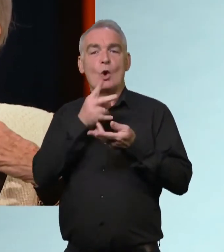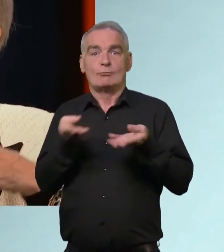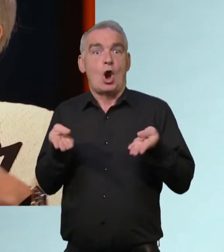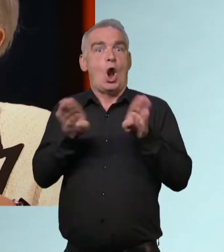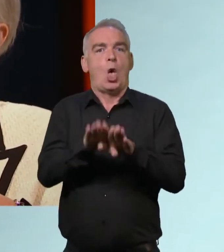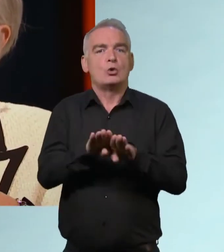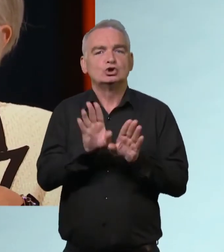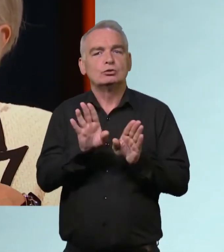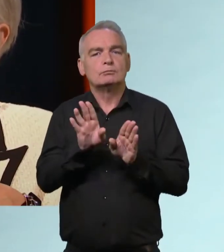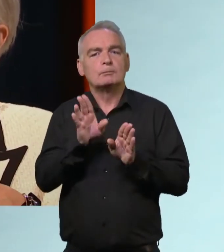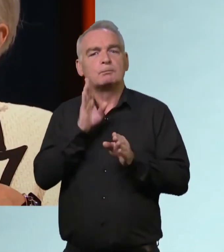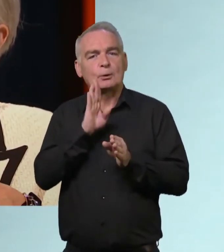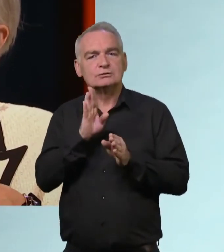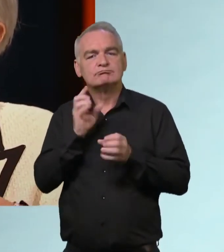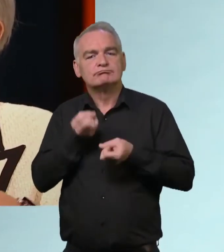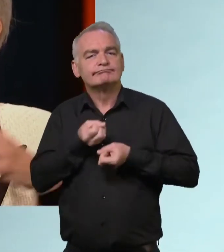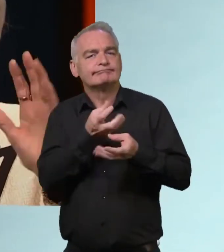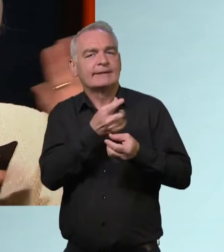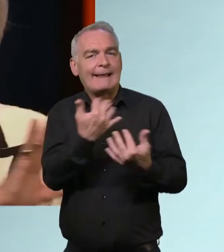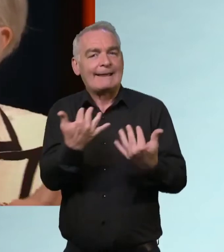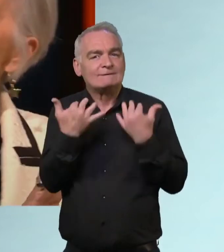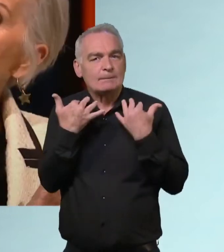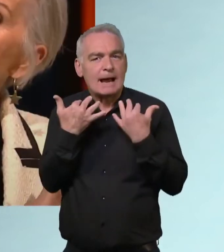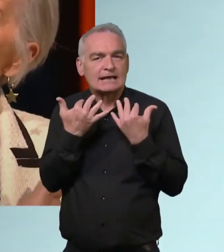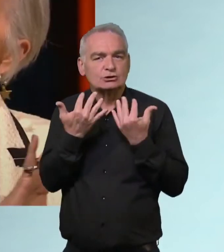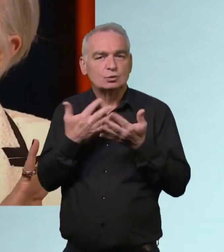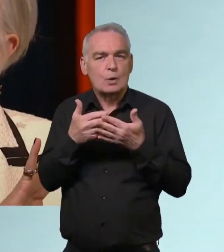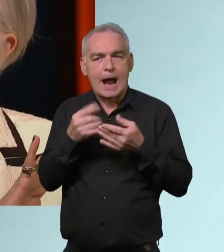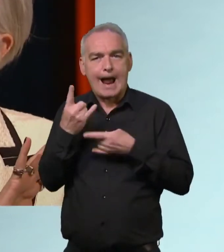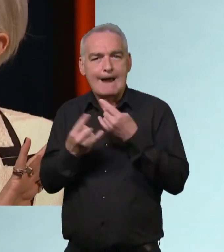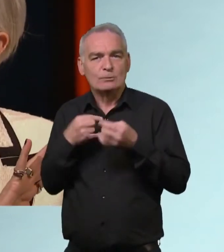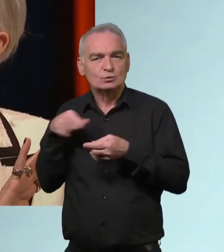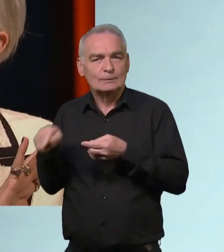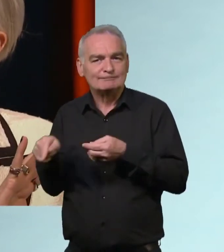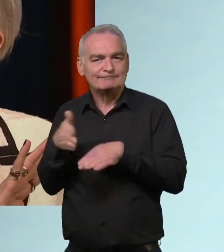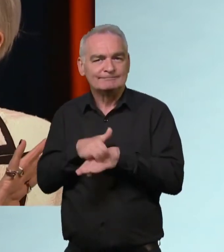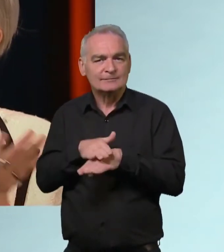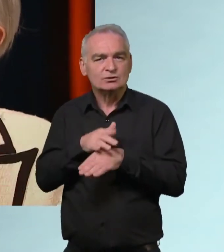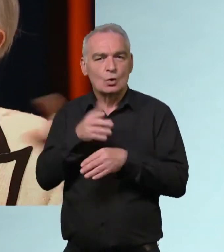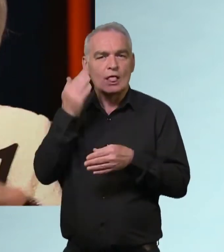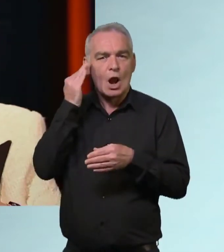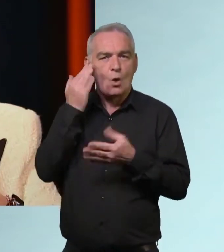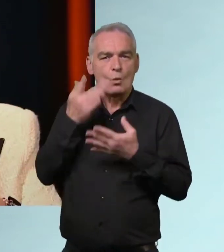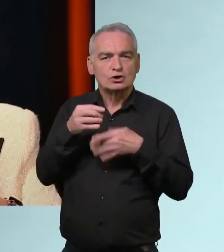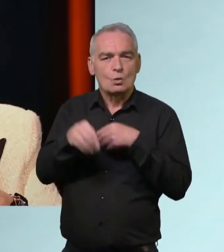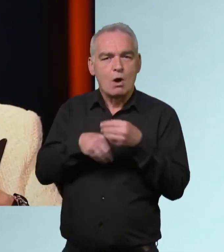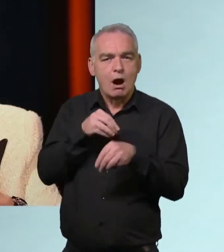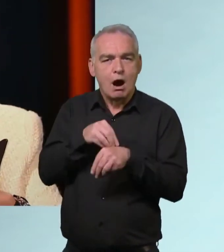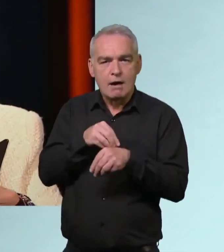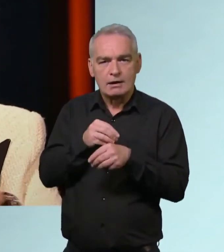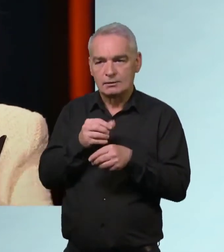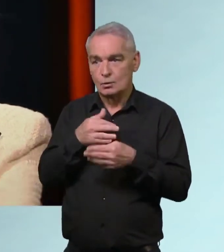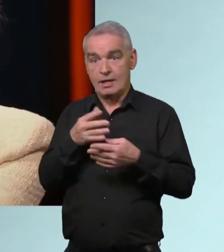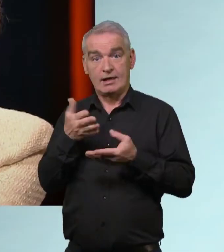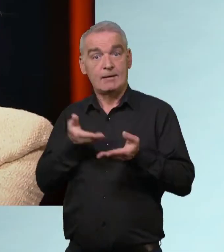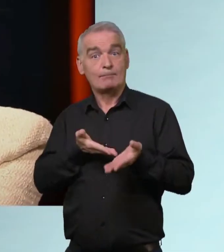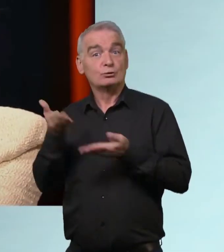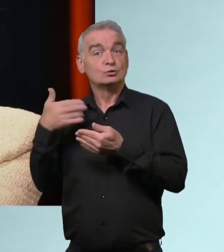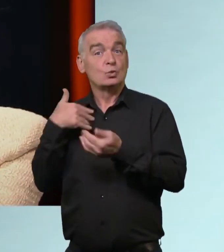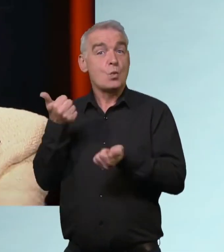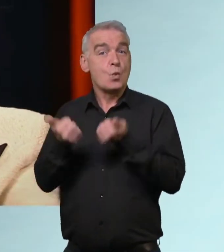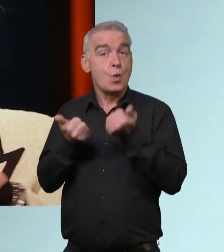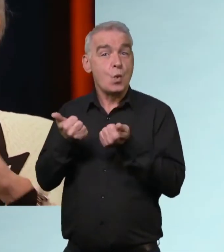you know, so that they get the information. Because often the families get kind of a lost in it all. Yeah. And particularly when it comes to courts and things, they're